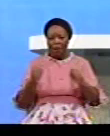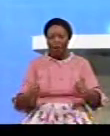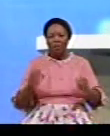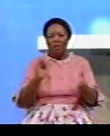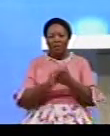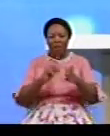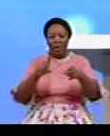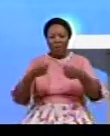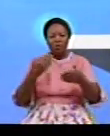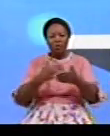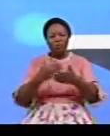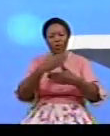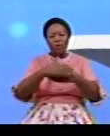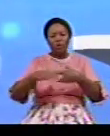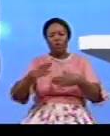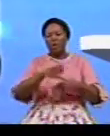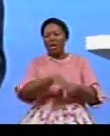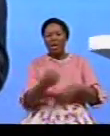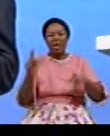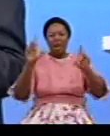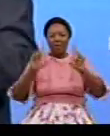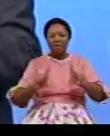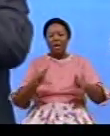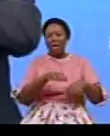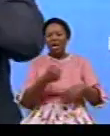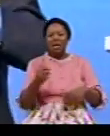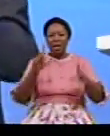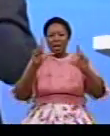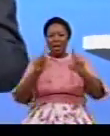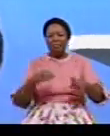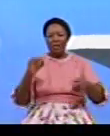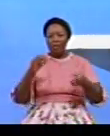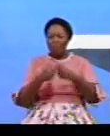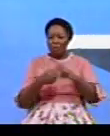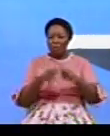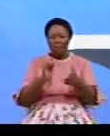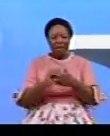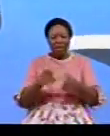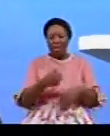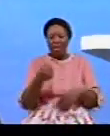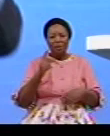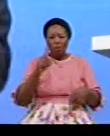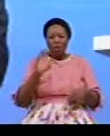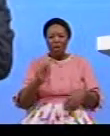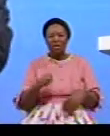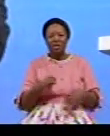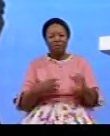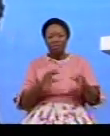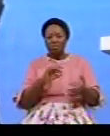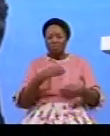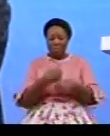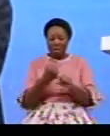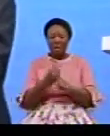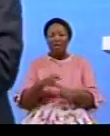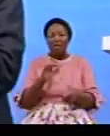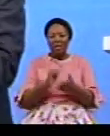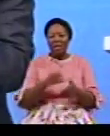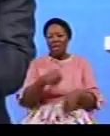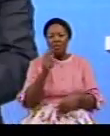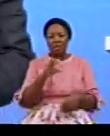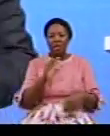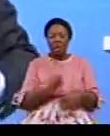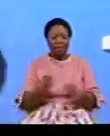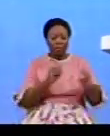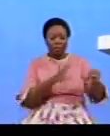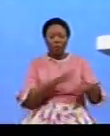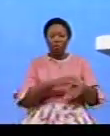void, but it shall accomplish that which I please. And it shall